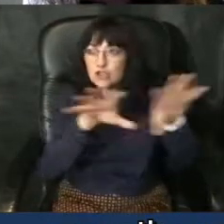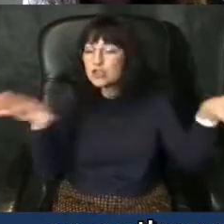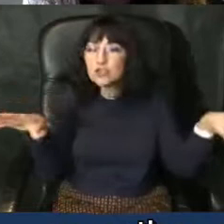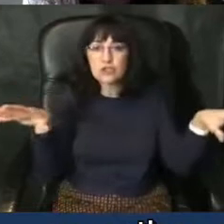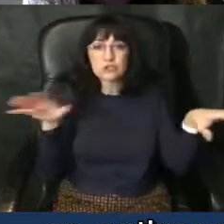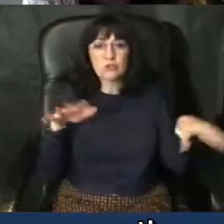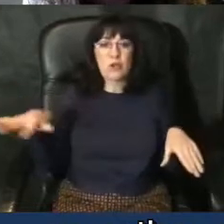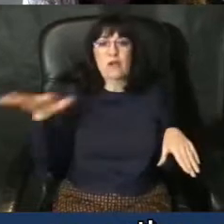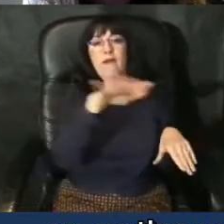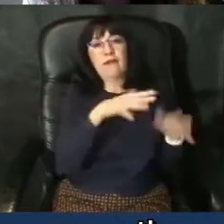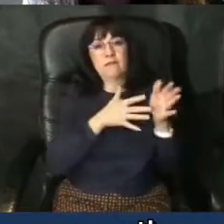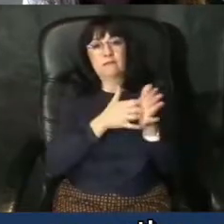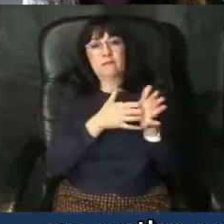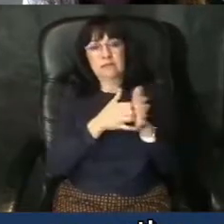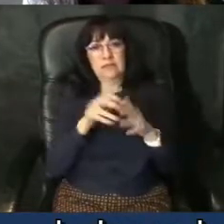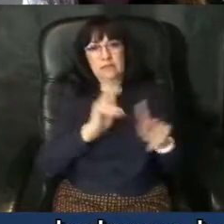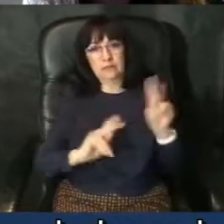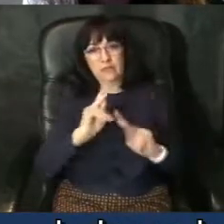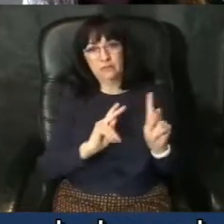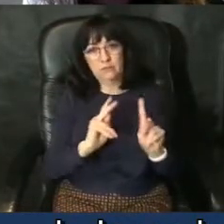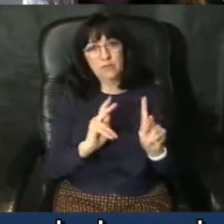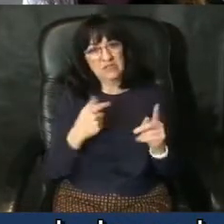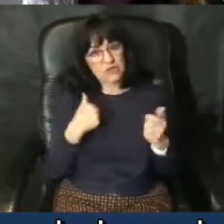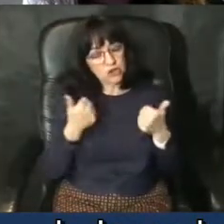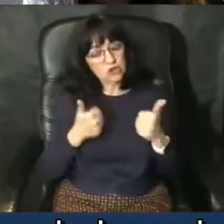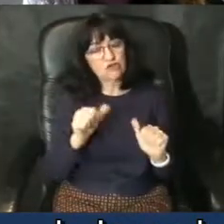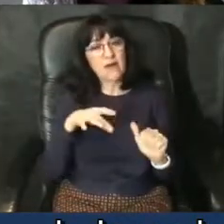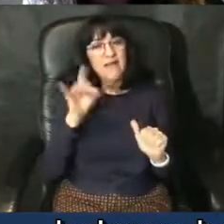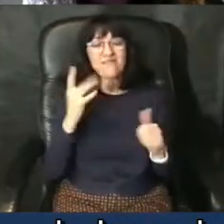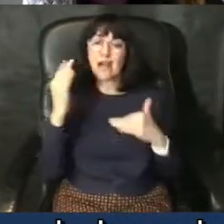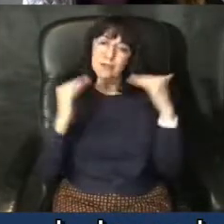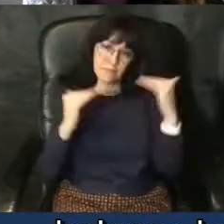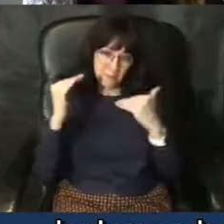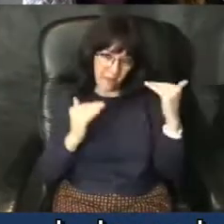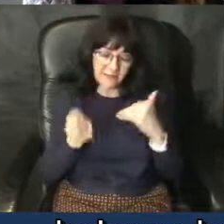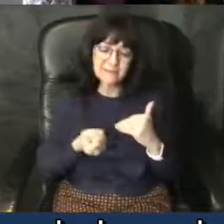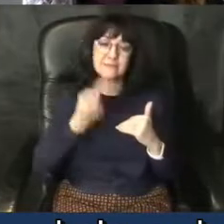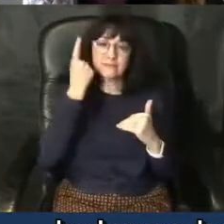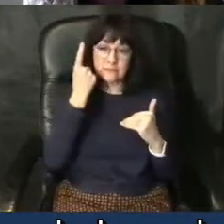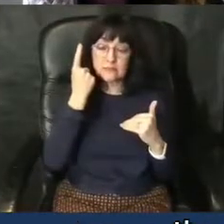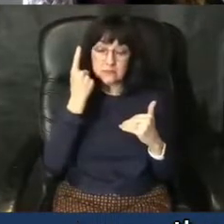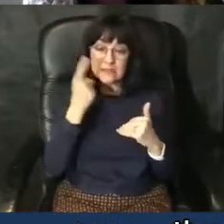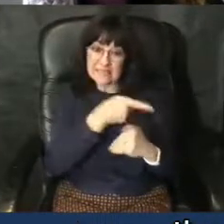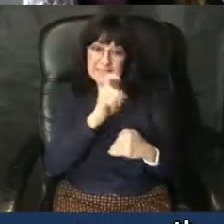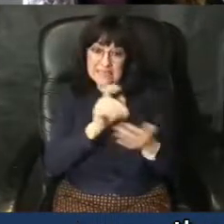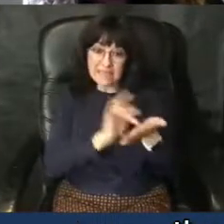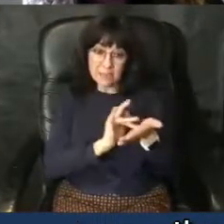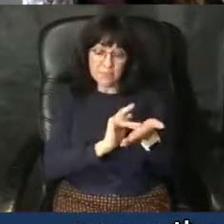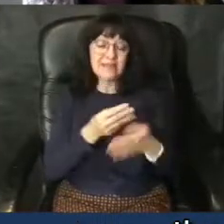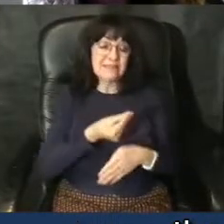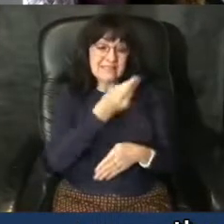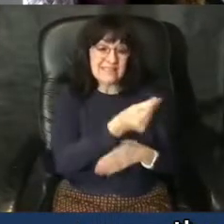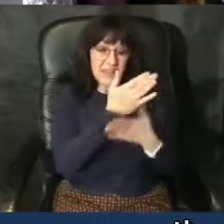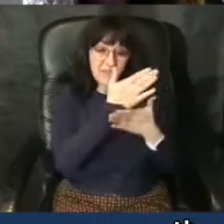So we really tried to find that balance between making sure people stayed safe, and at the same time, people